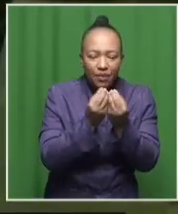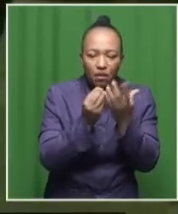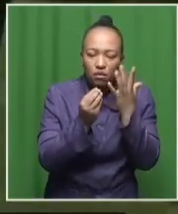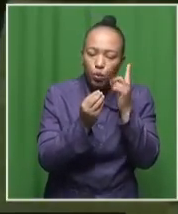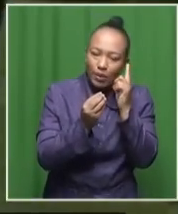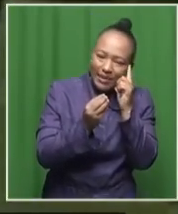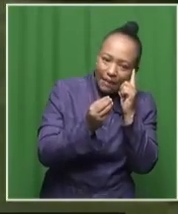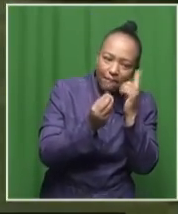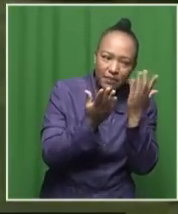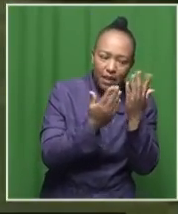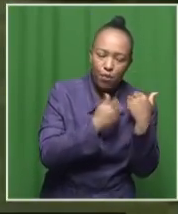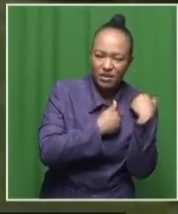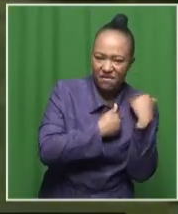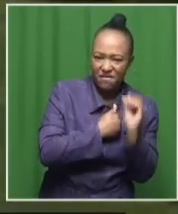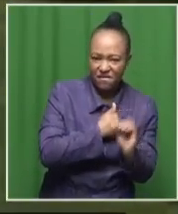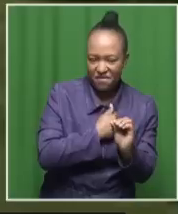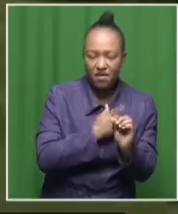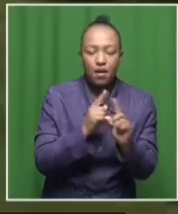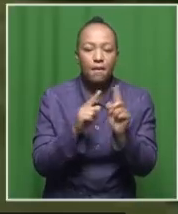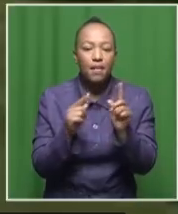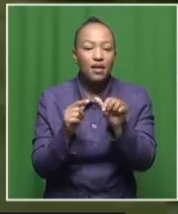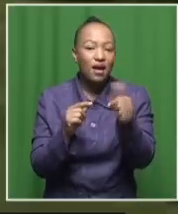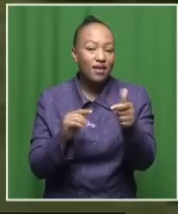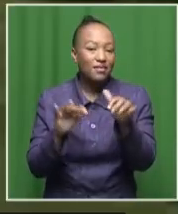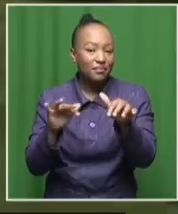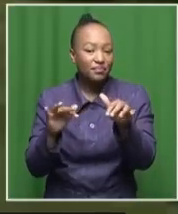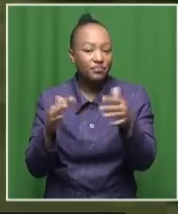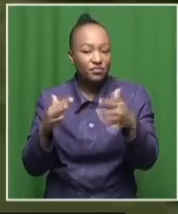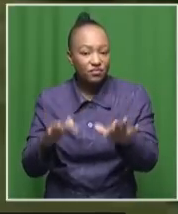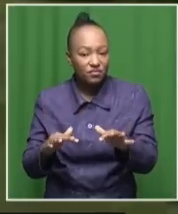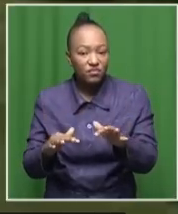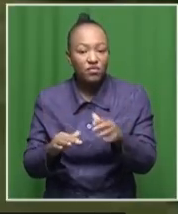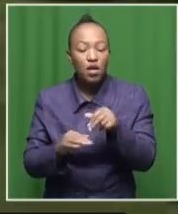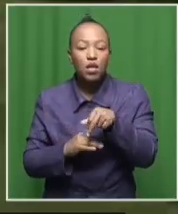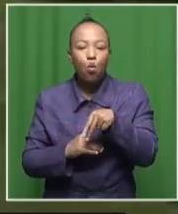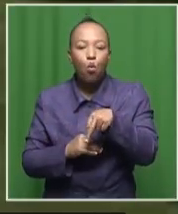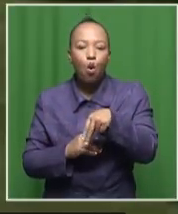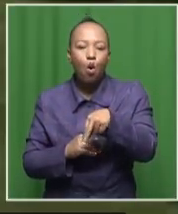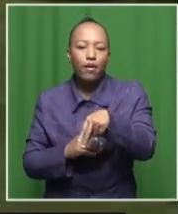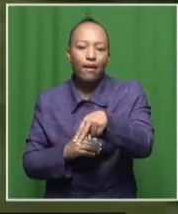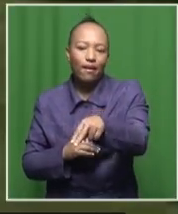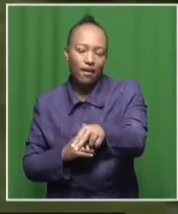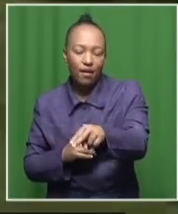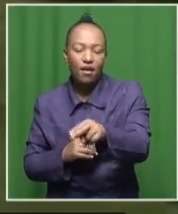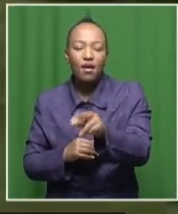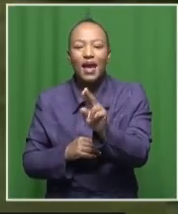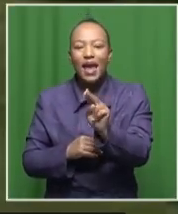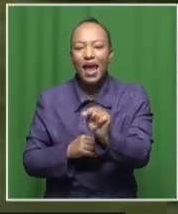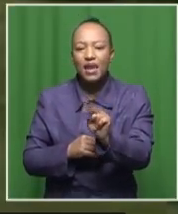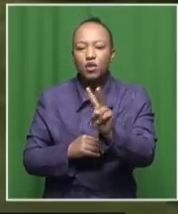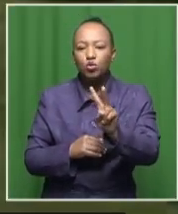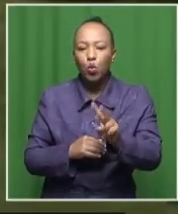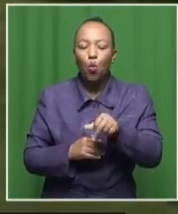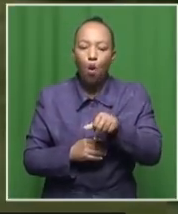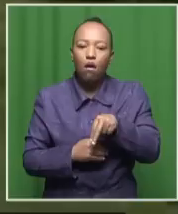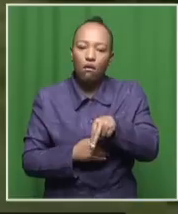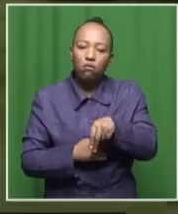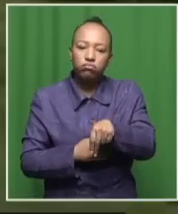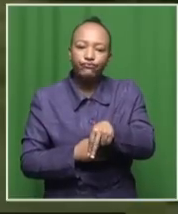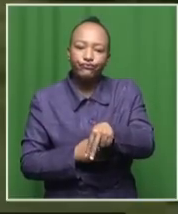can be able to sleep. Some people were taking place, they were walking over on the N2 trying to go back home.